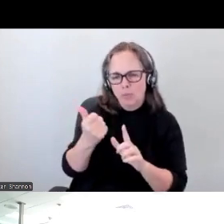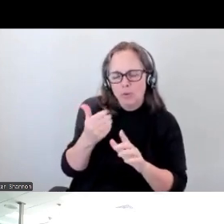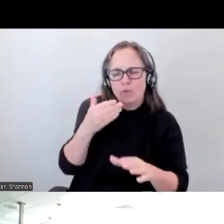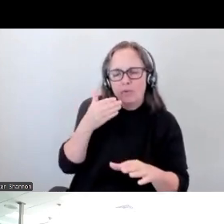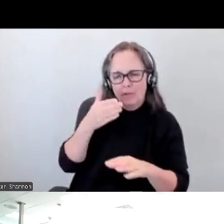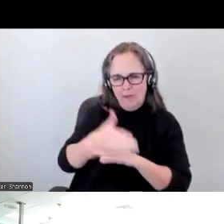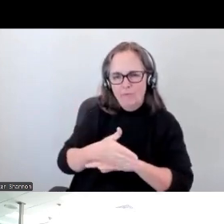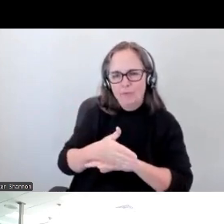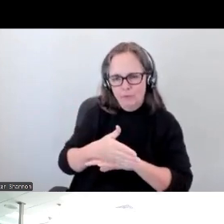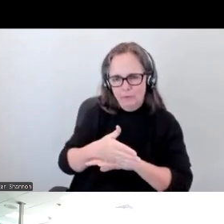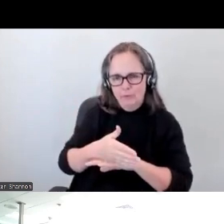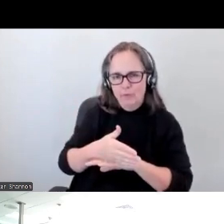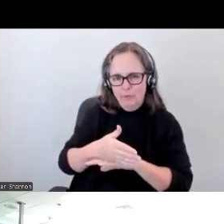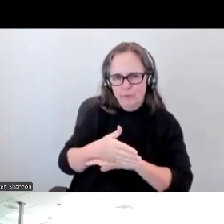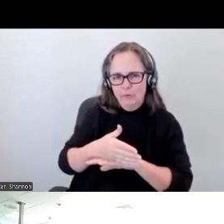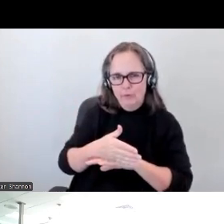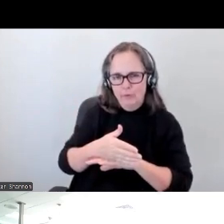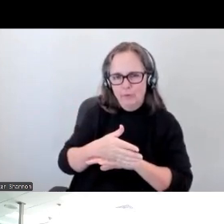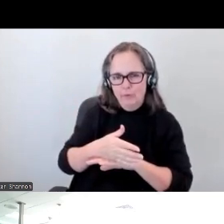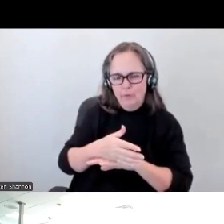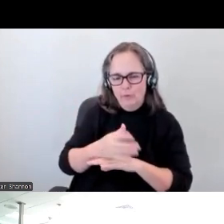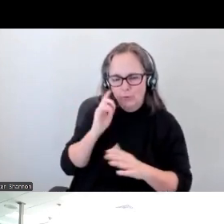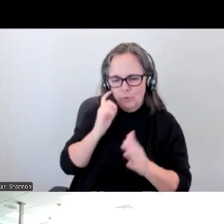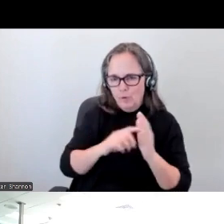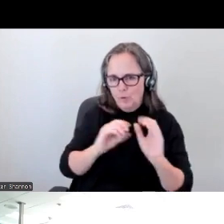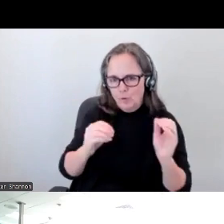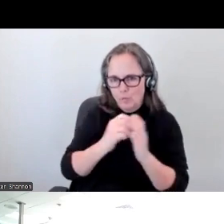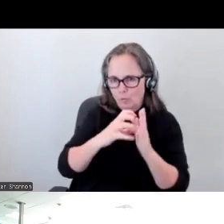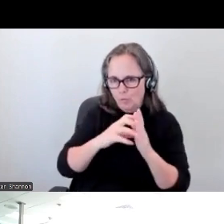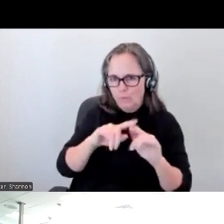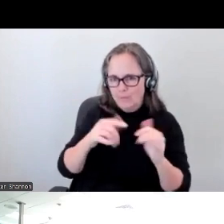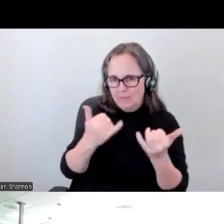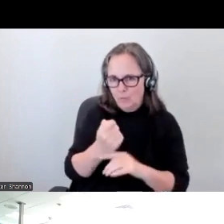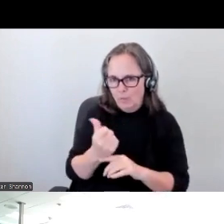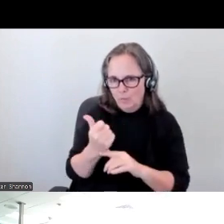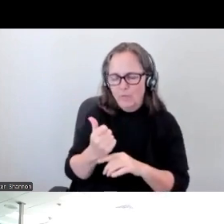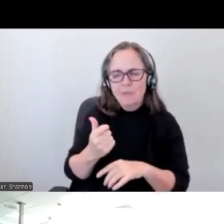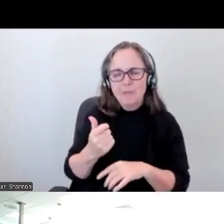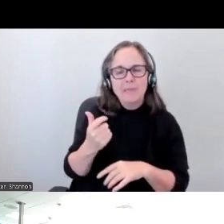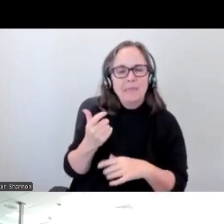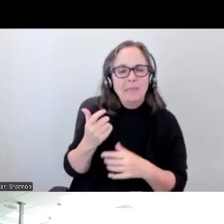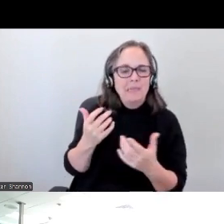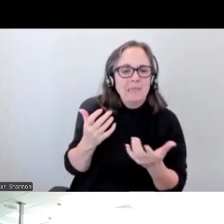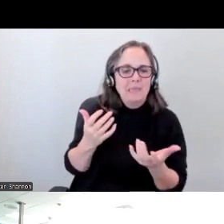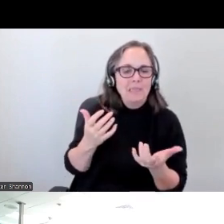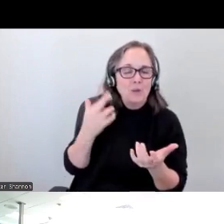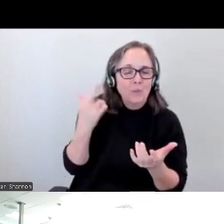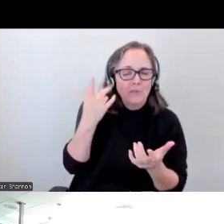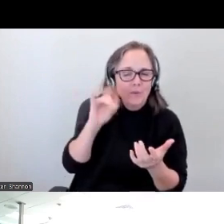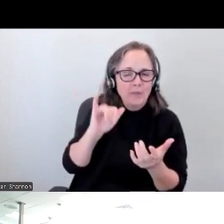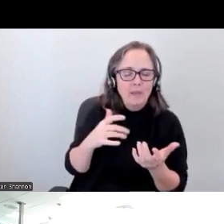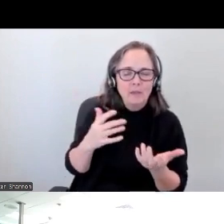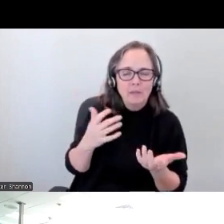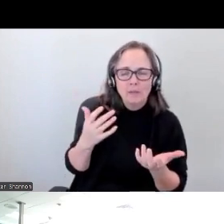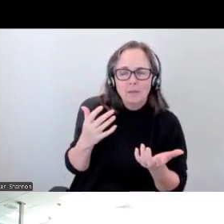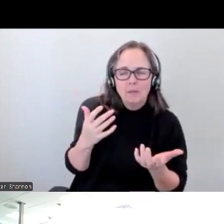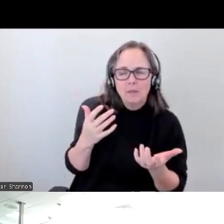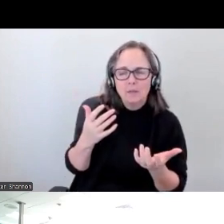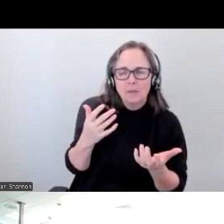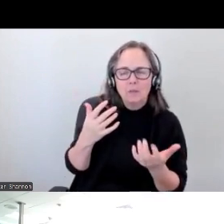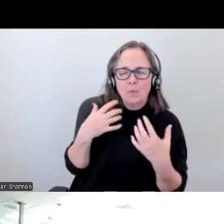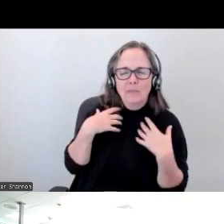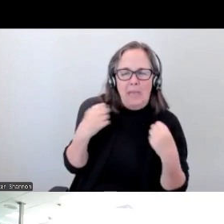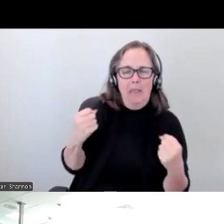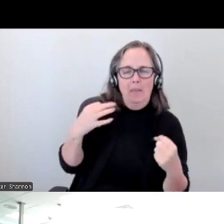after you found that there's no tumor. Uh, is there a reason for that? I mean, is there what is the health